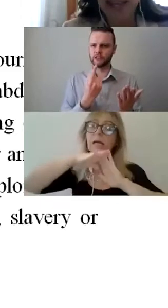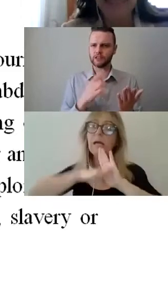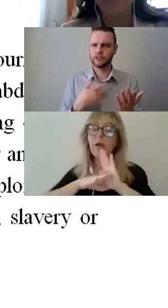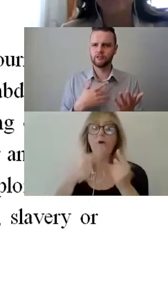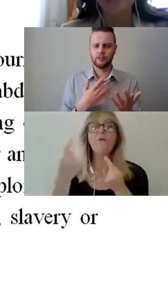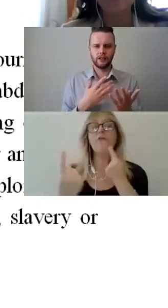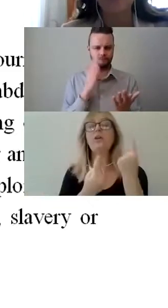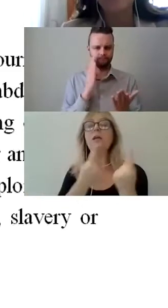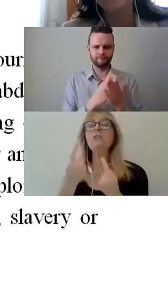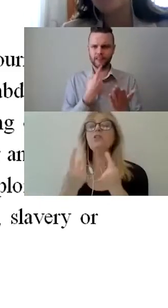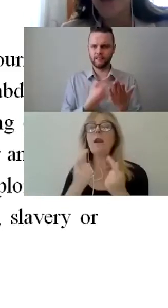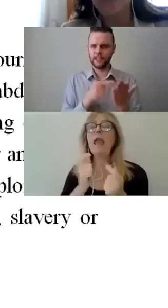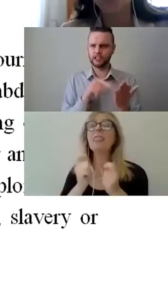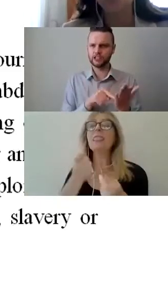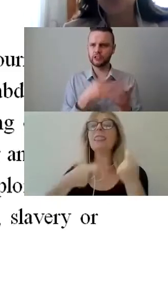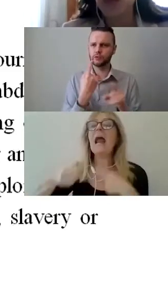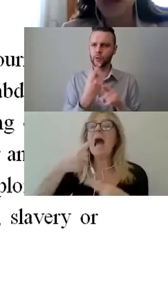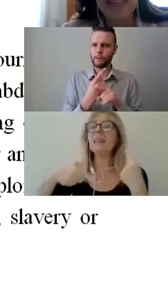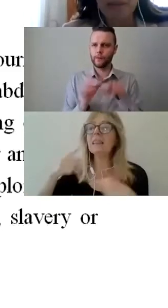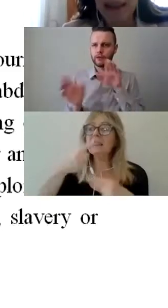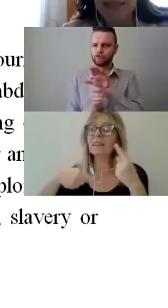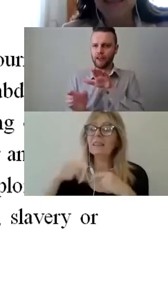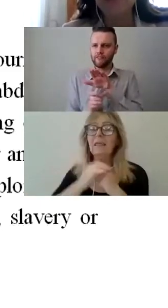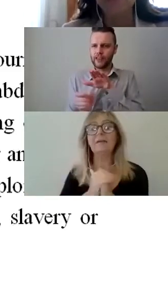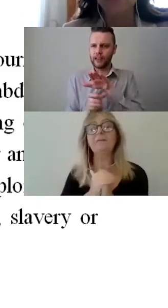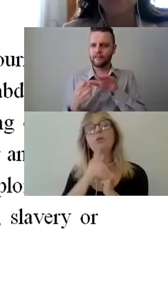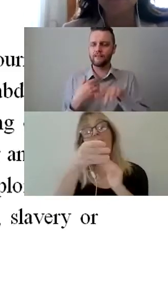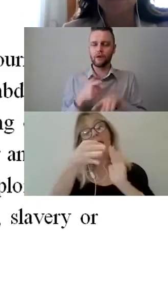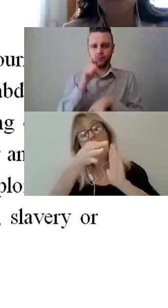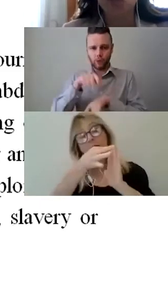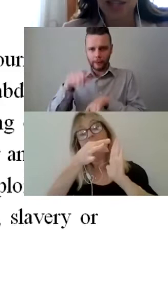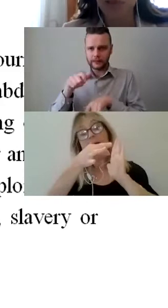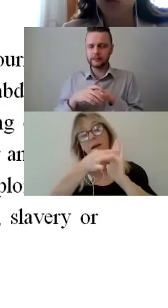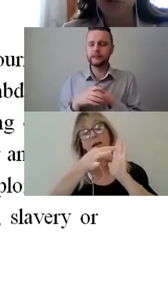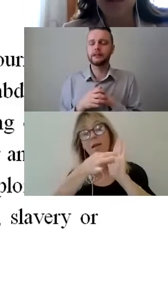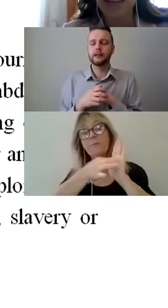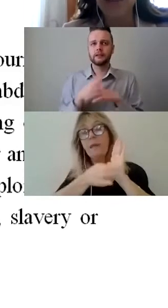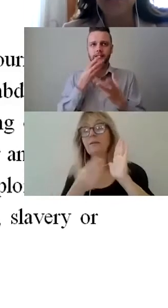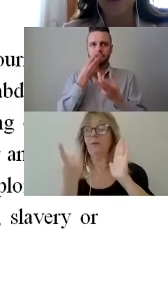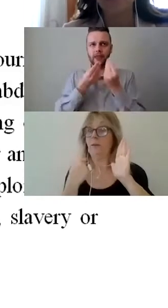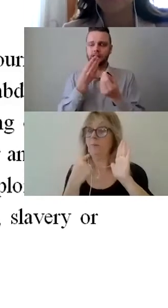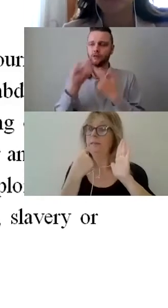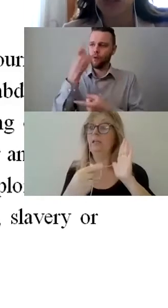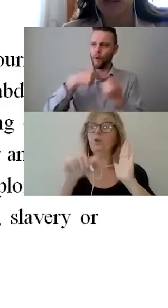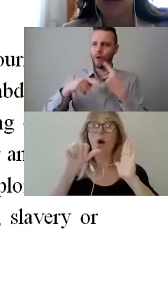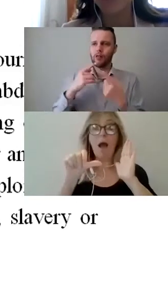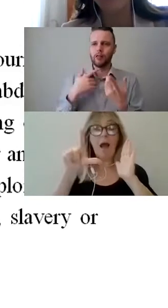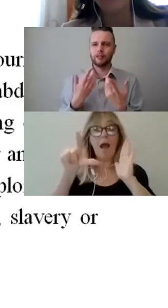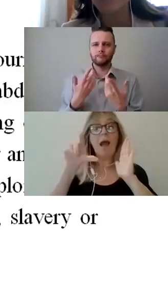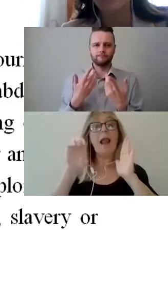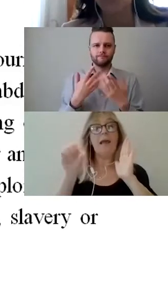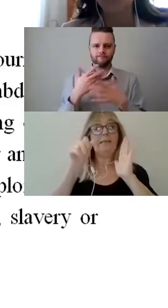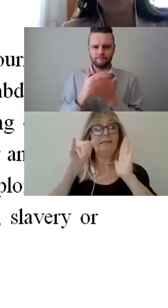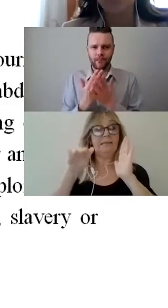organic definition of trafficking in human beings. It defines all those elements